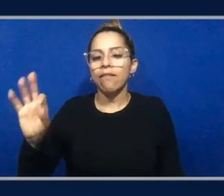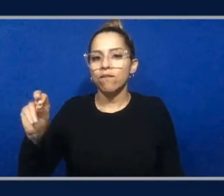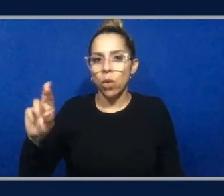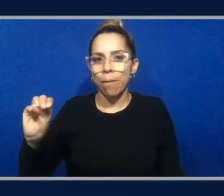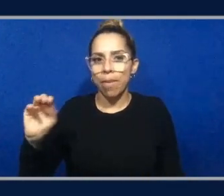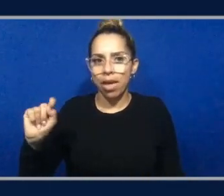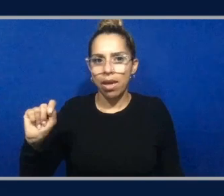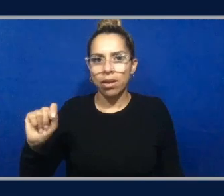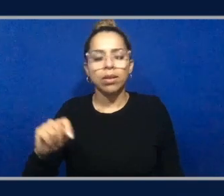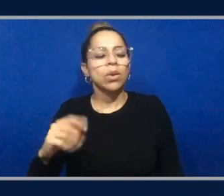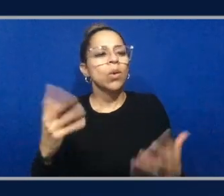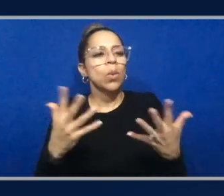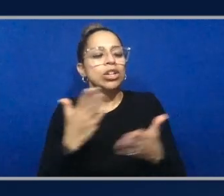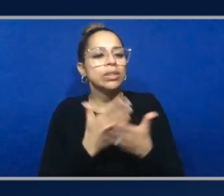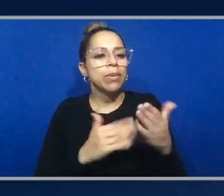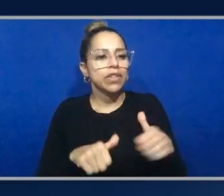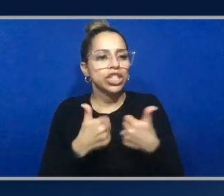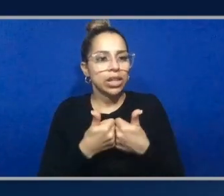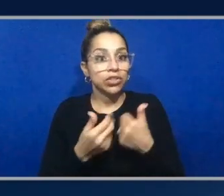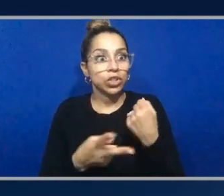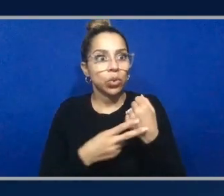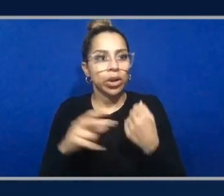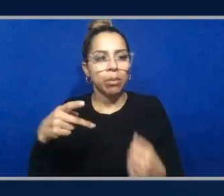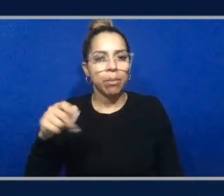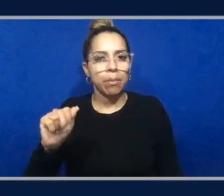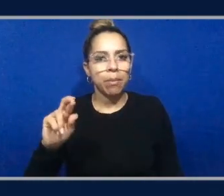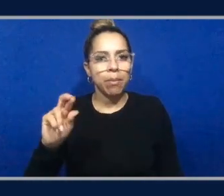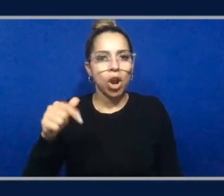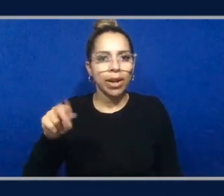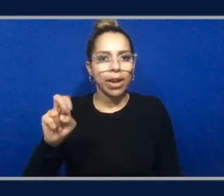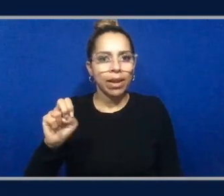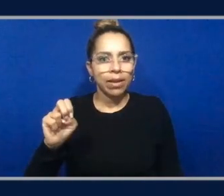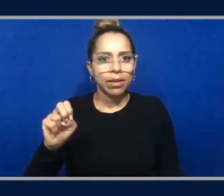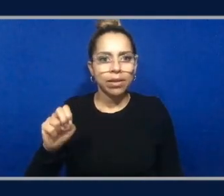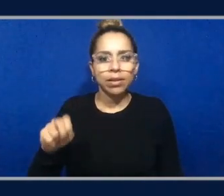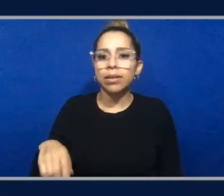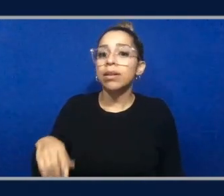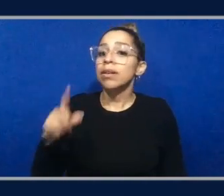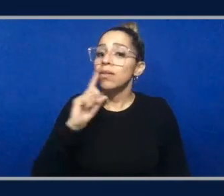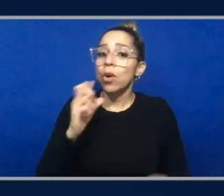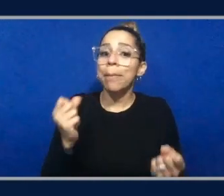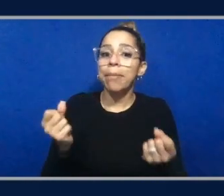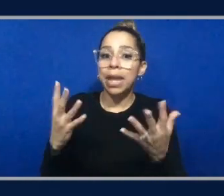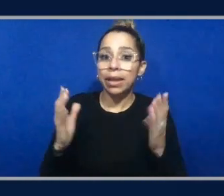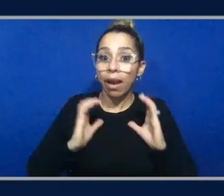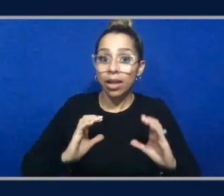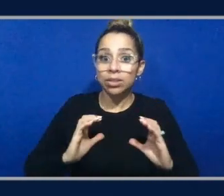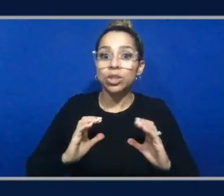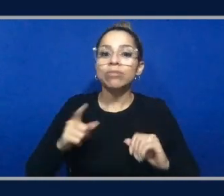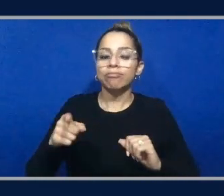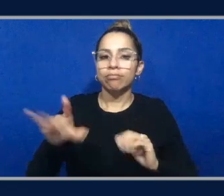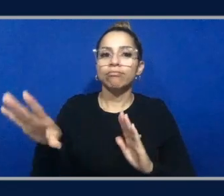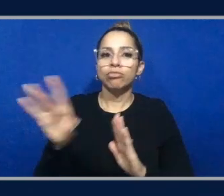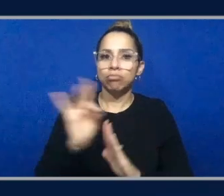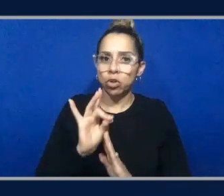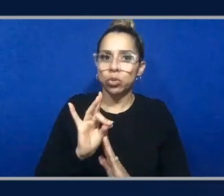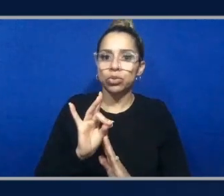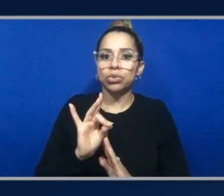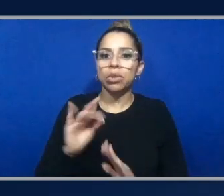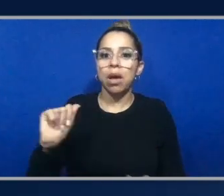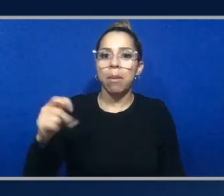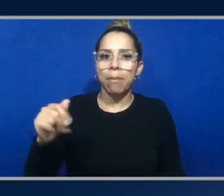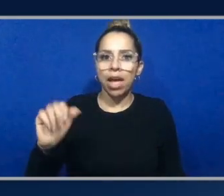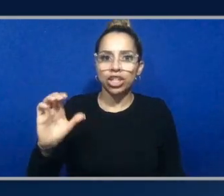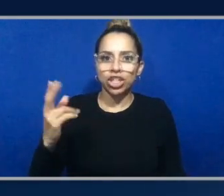Parquet in S3 previously? So, for many years, customers have chosen Apache Parquet as like the most popular file